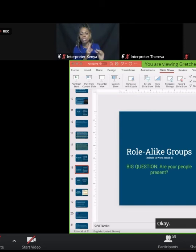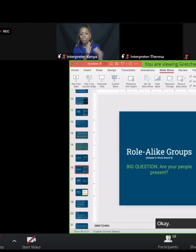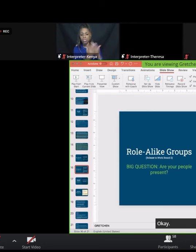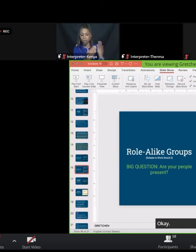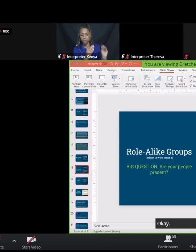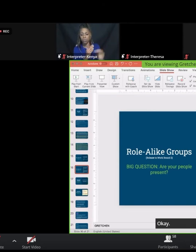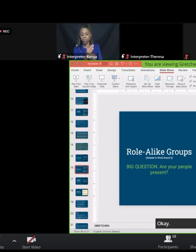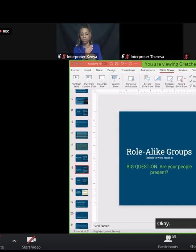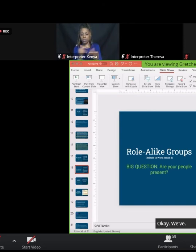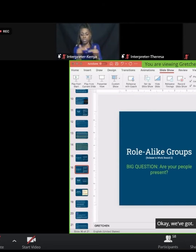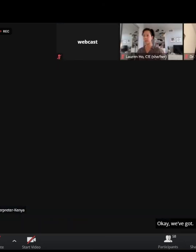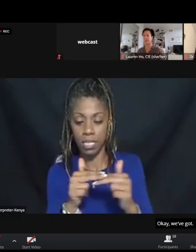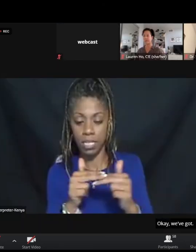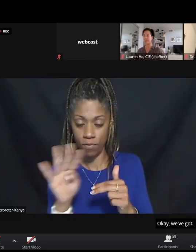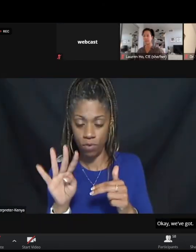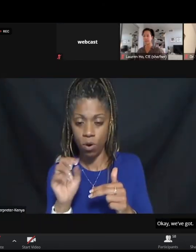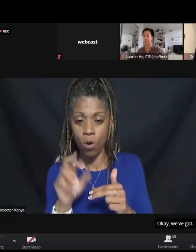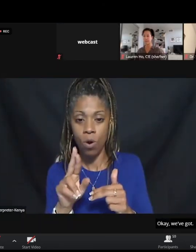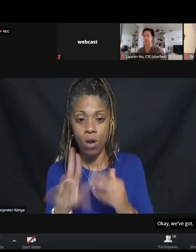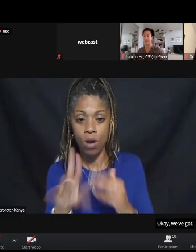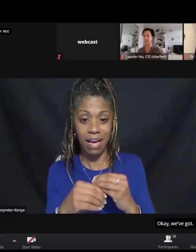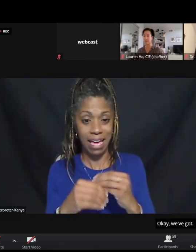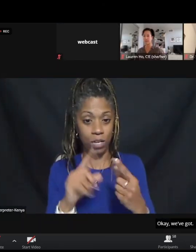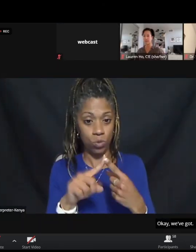Okay, we've got